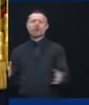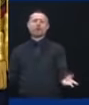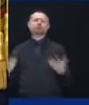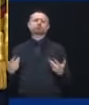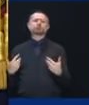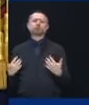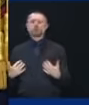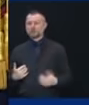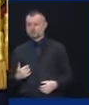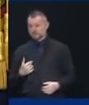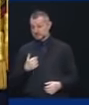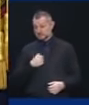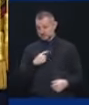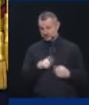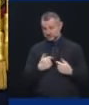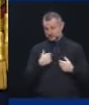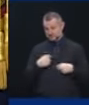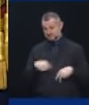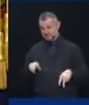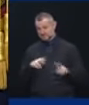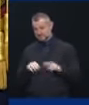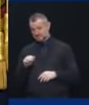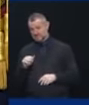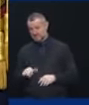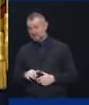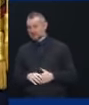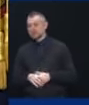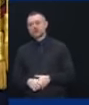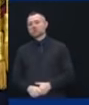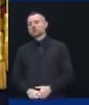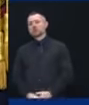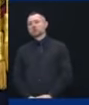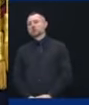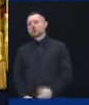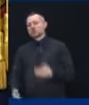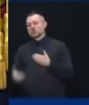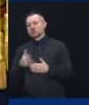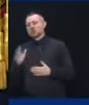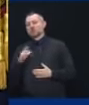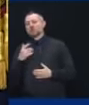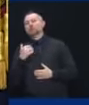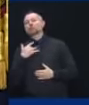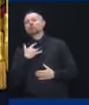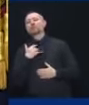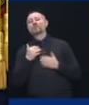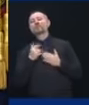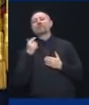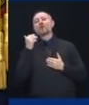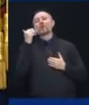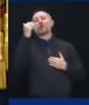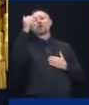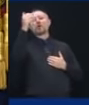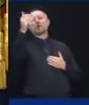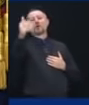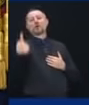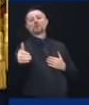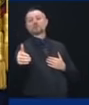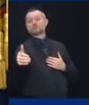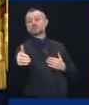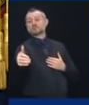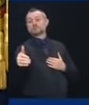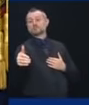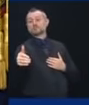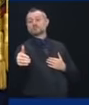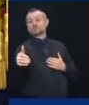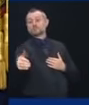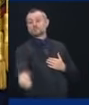You know, May to me is a long way away, and you can base that on what